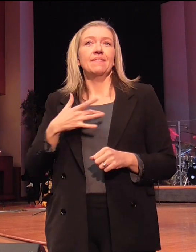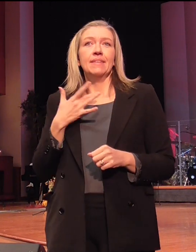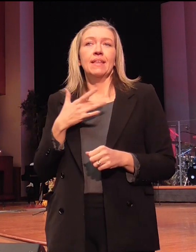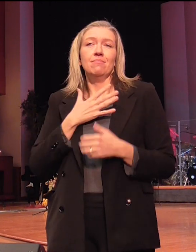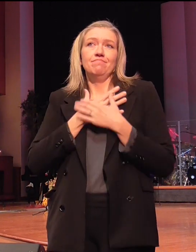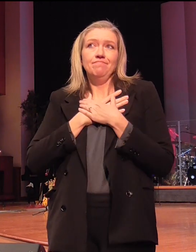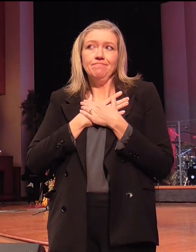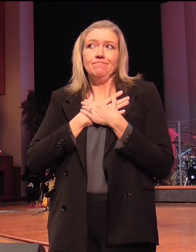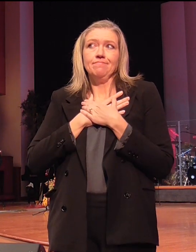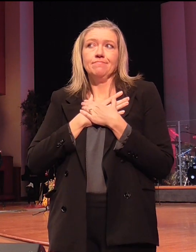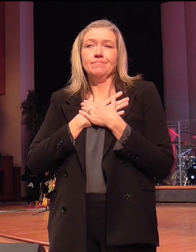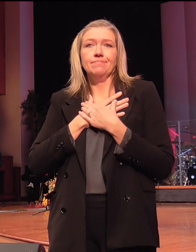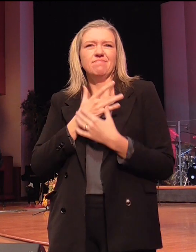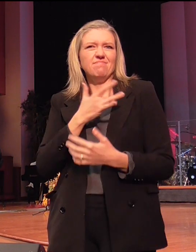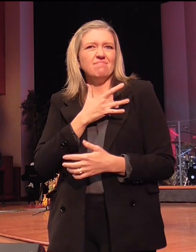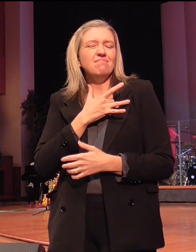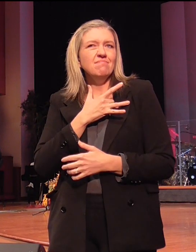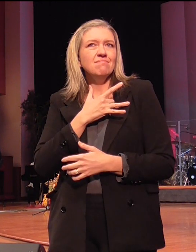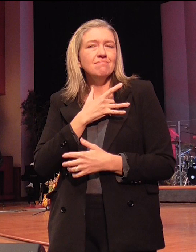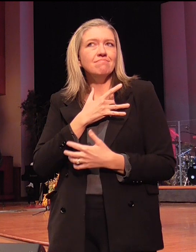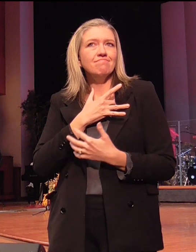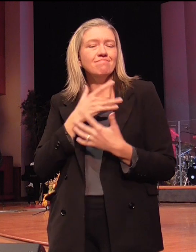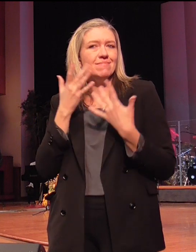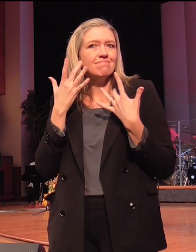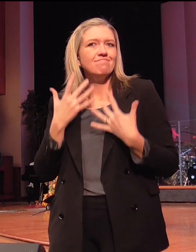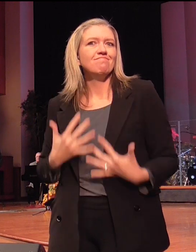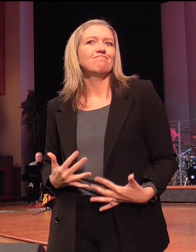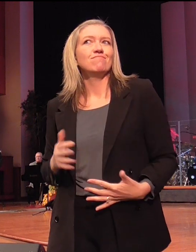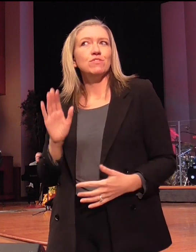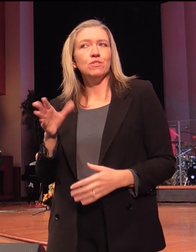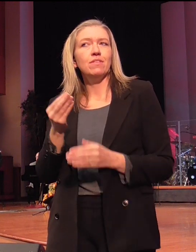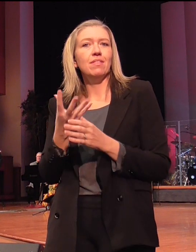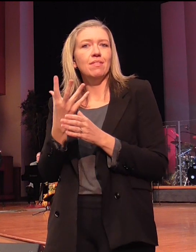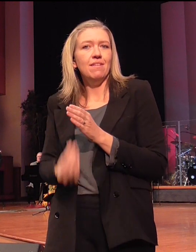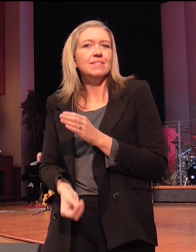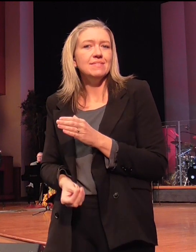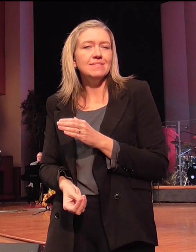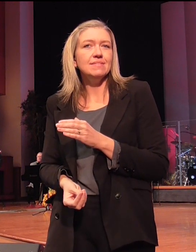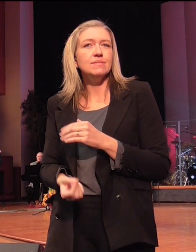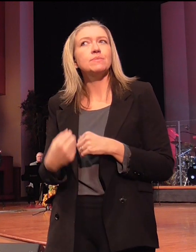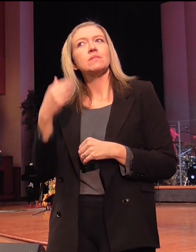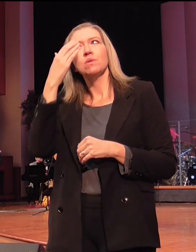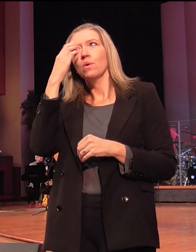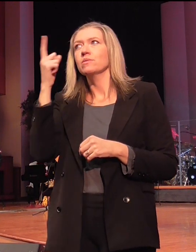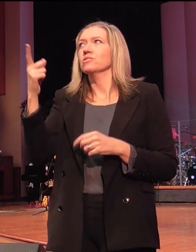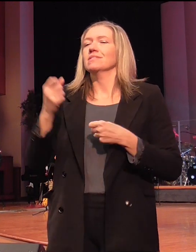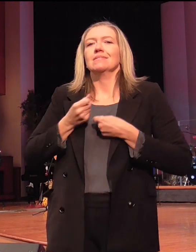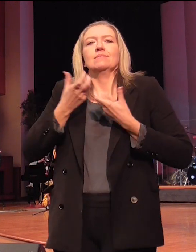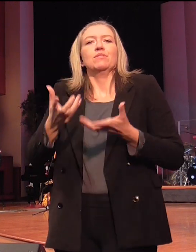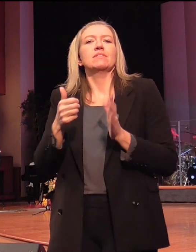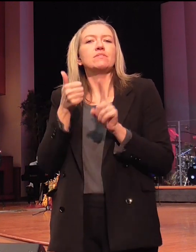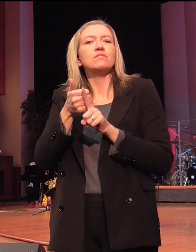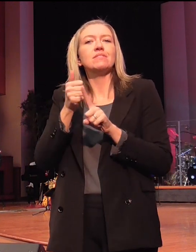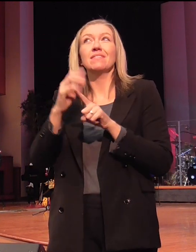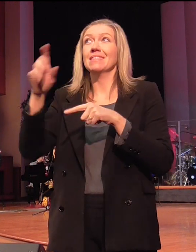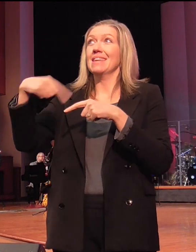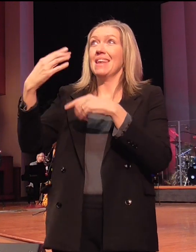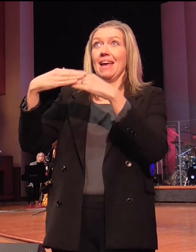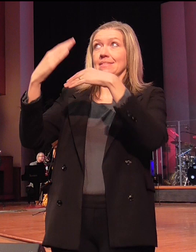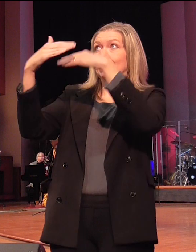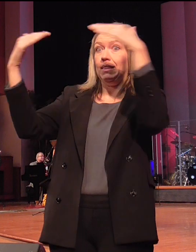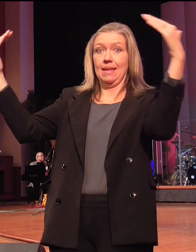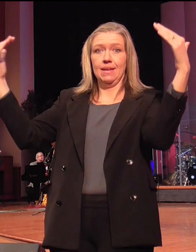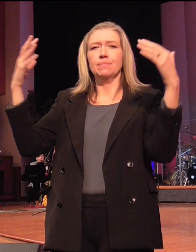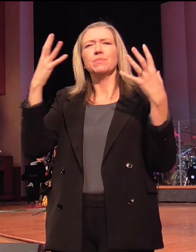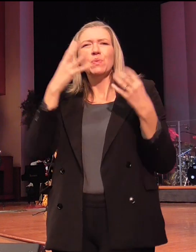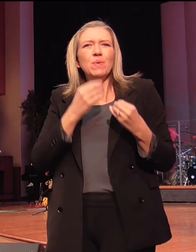feeling great hearts of sadness at her loss. And we know that she is expressing herself in the next plane in the beautiful